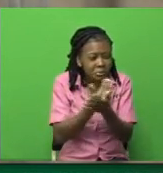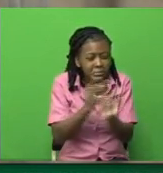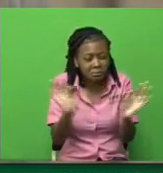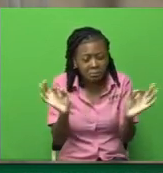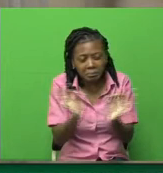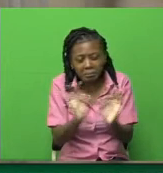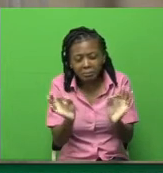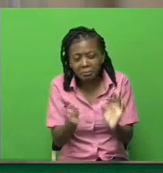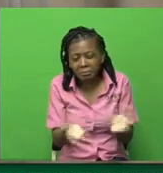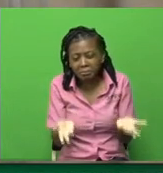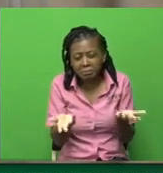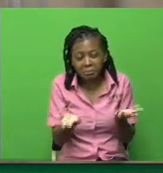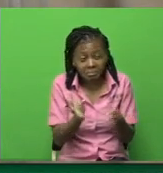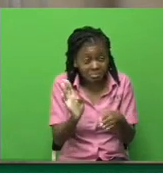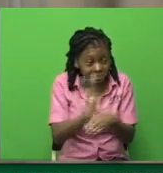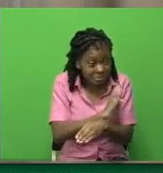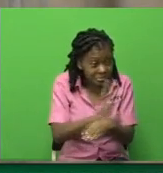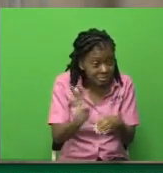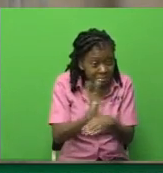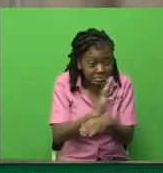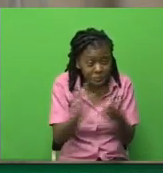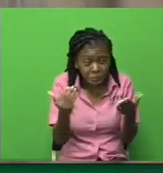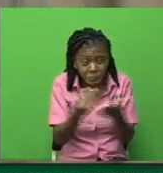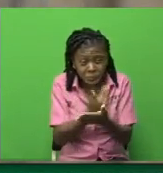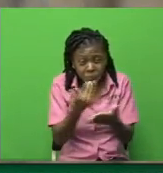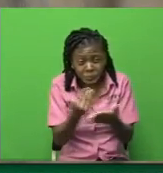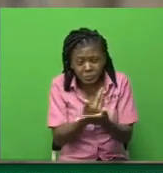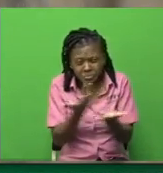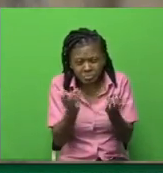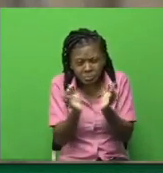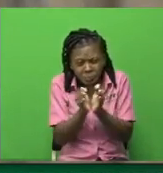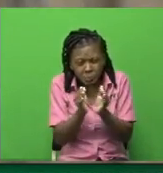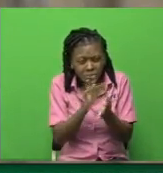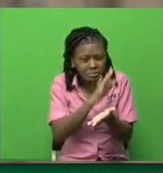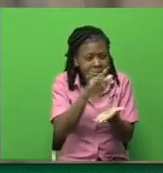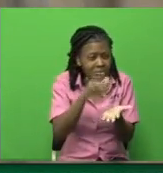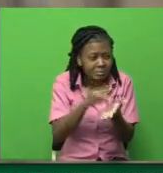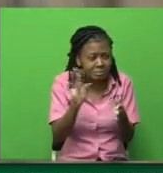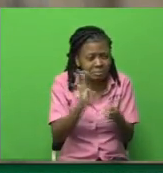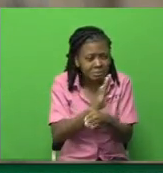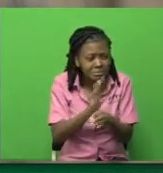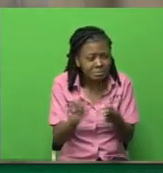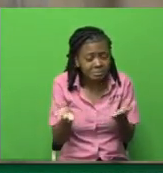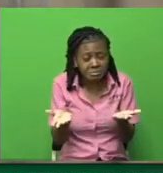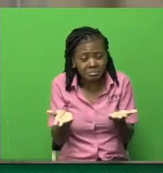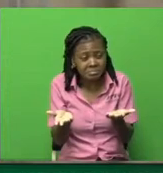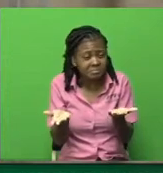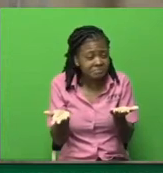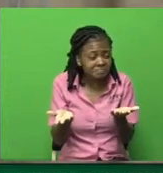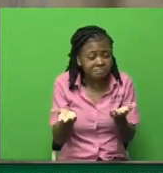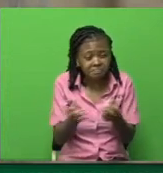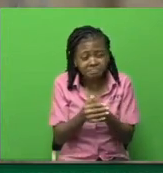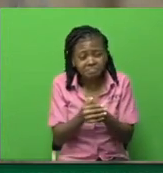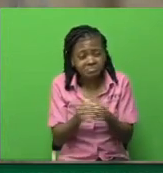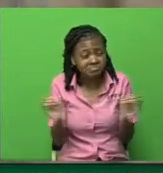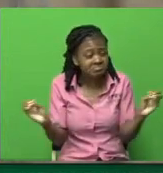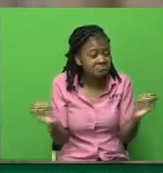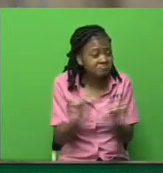no businesses in terms of the smaller medium Enterprises Mr Madam speaker benefited